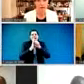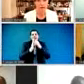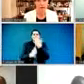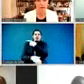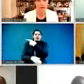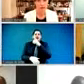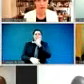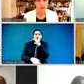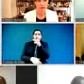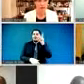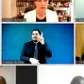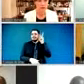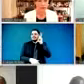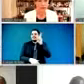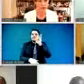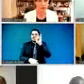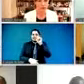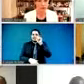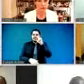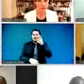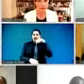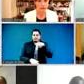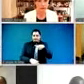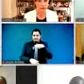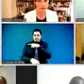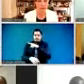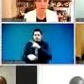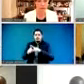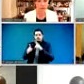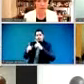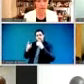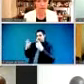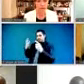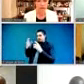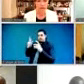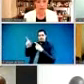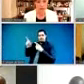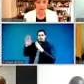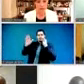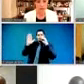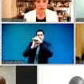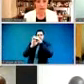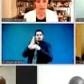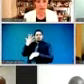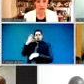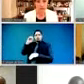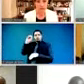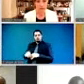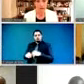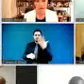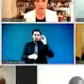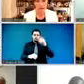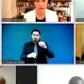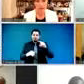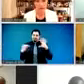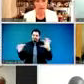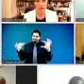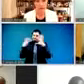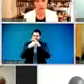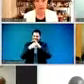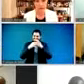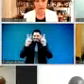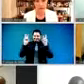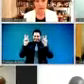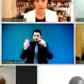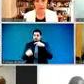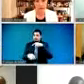would reach 50% women contributors. Within about 4 months, they were 80%, 80%. And I asked them